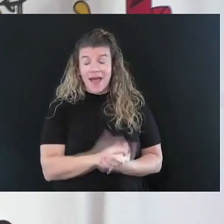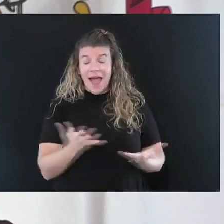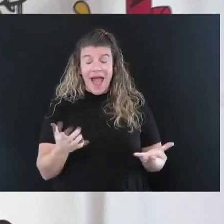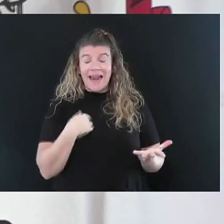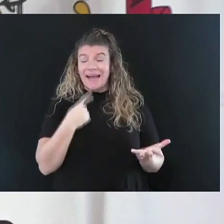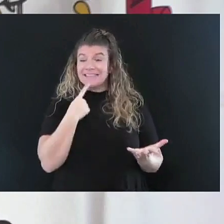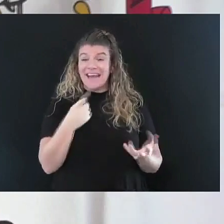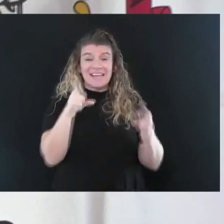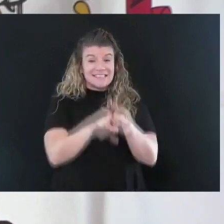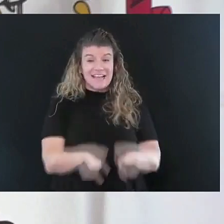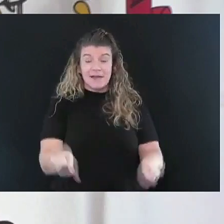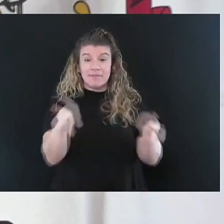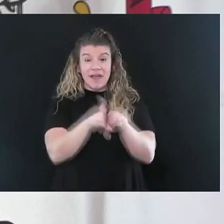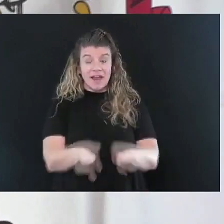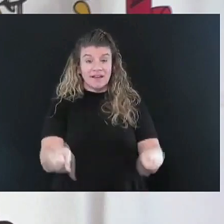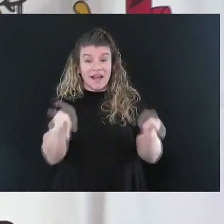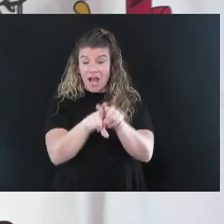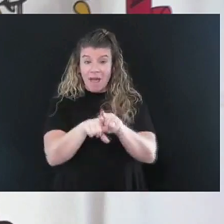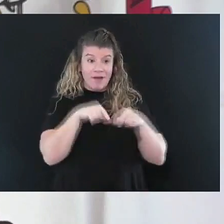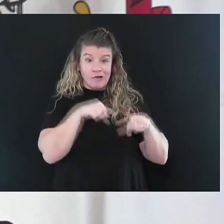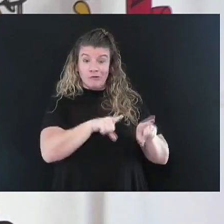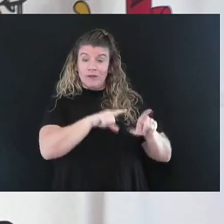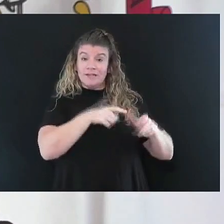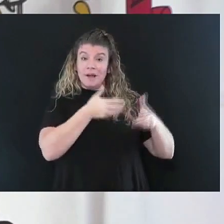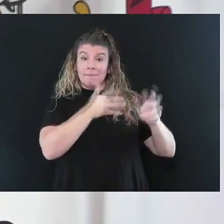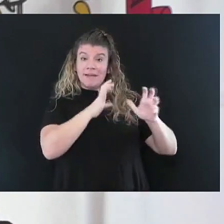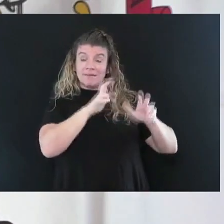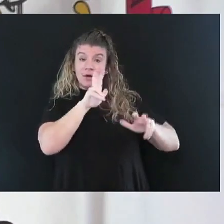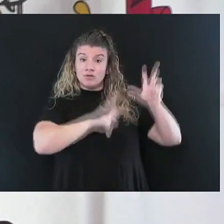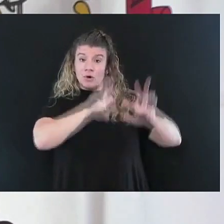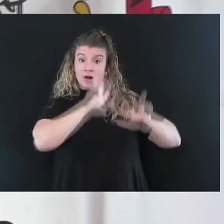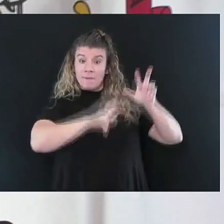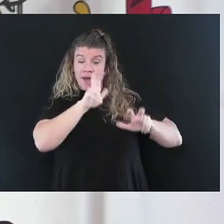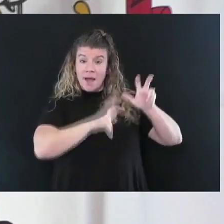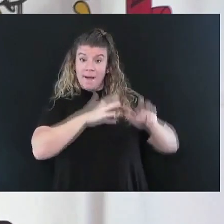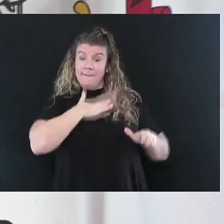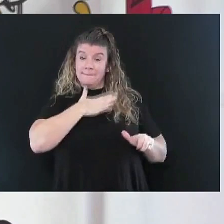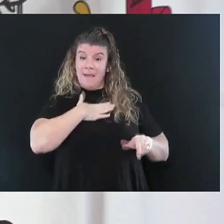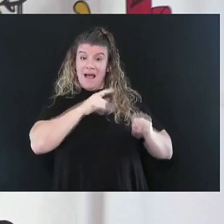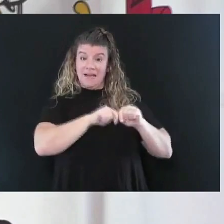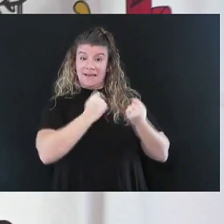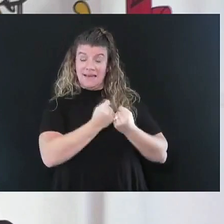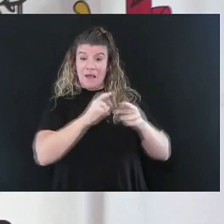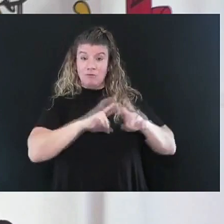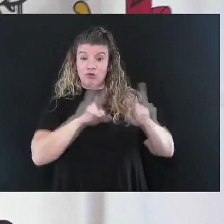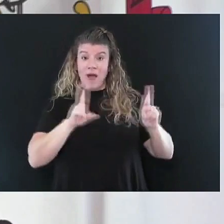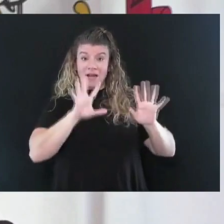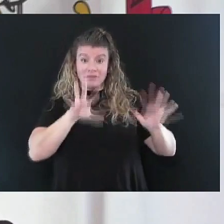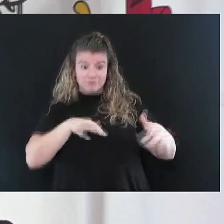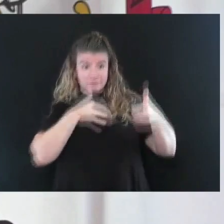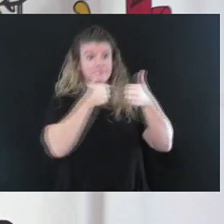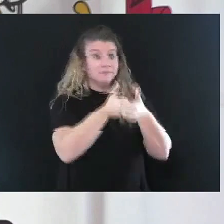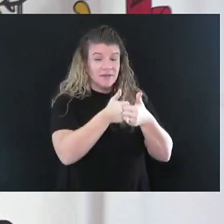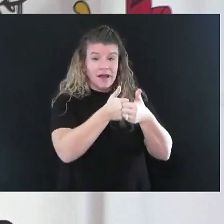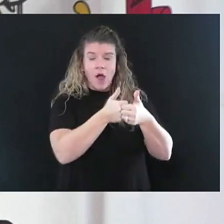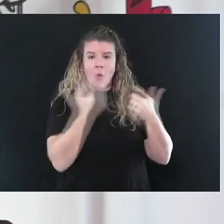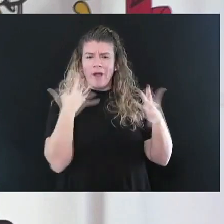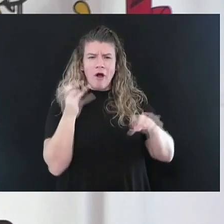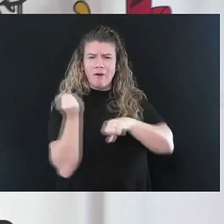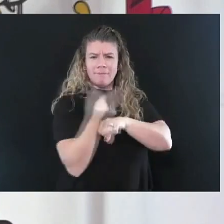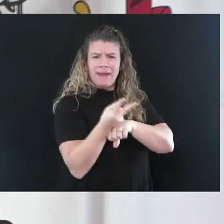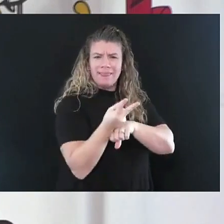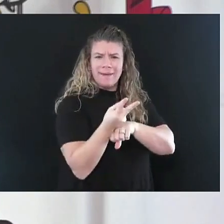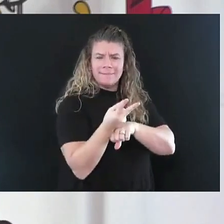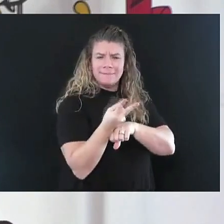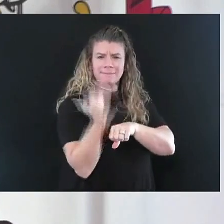over, but my team was getting ready to play a game against an opponent that we'd beaten the regular season by 25 points,